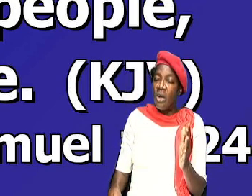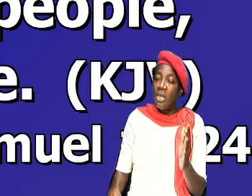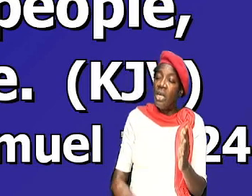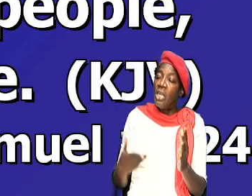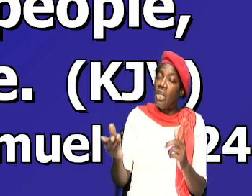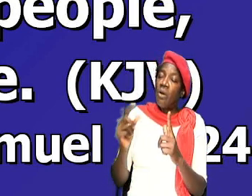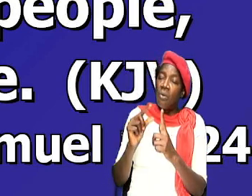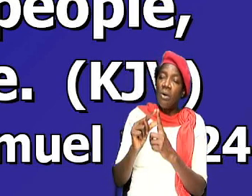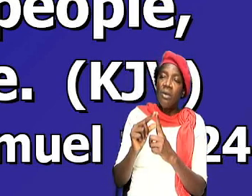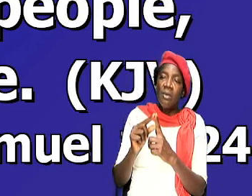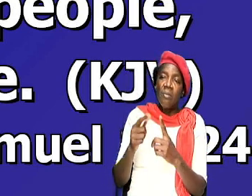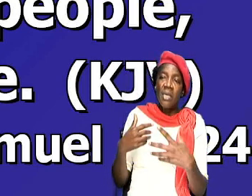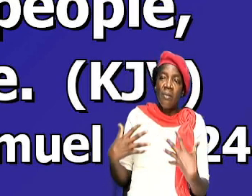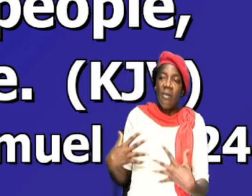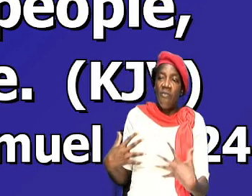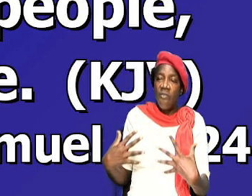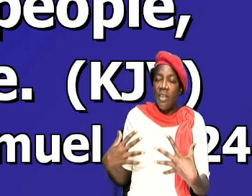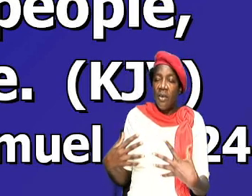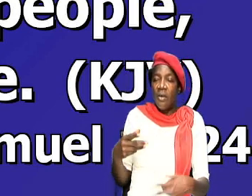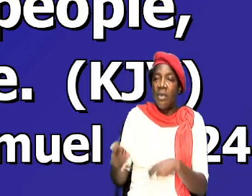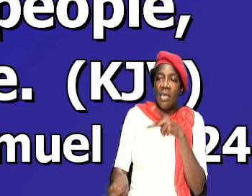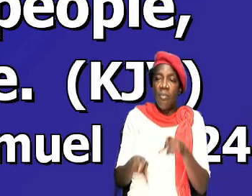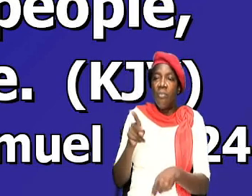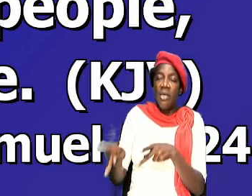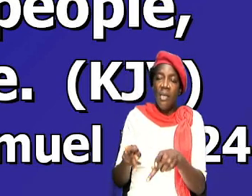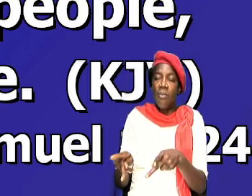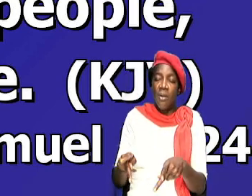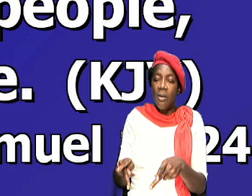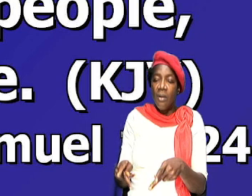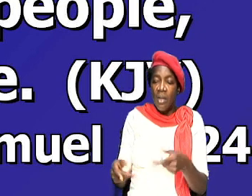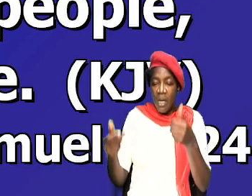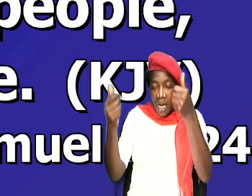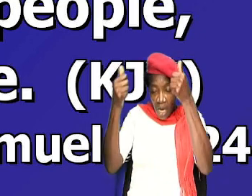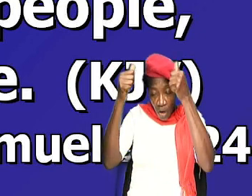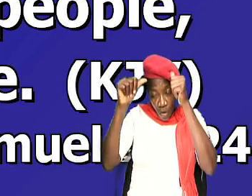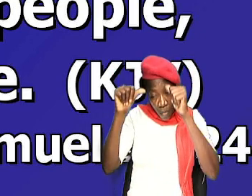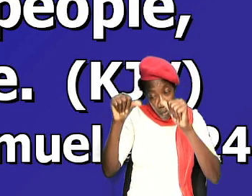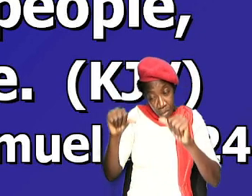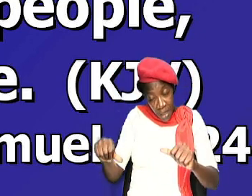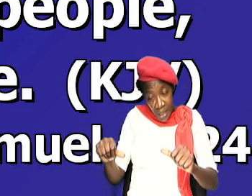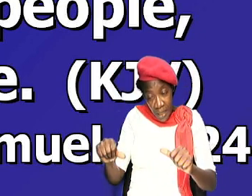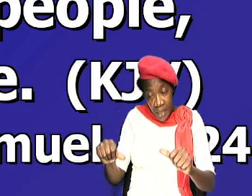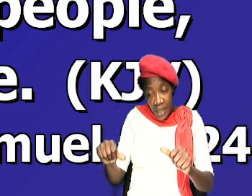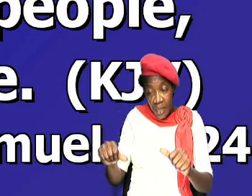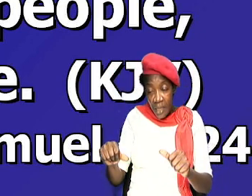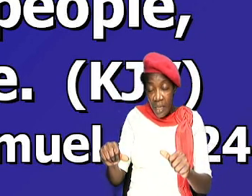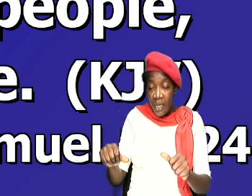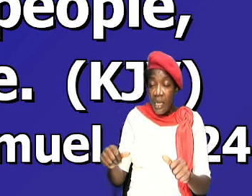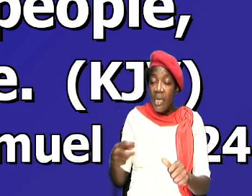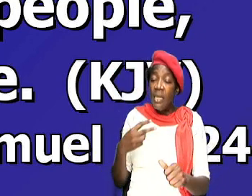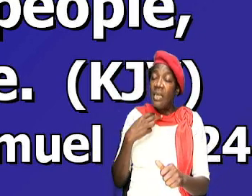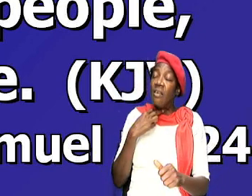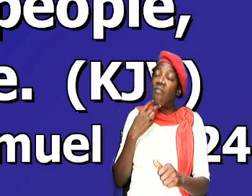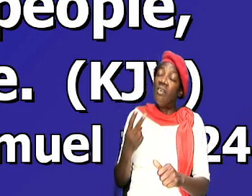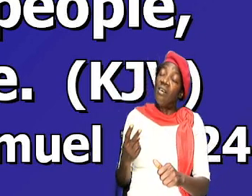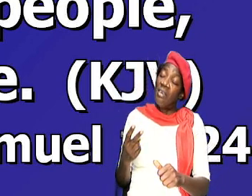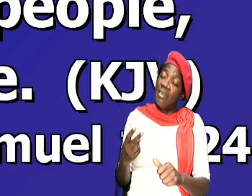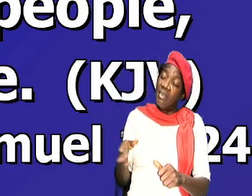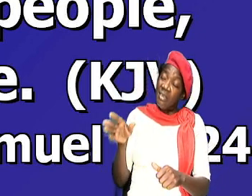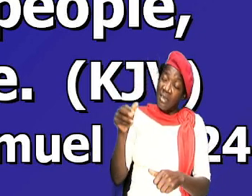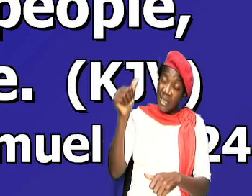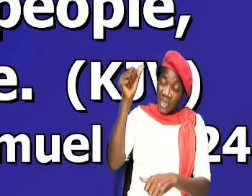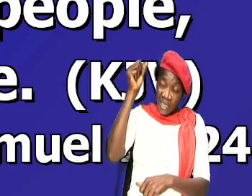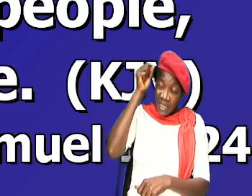I fear the people and obey their voice. The man is still trying to justify his wrong, you